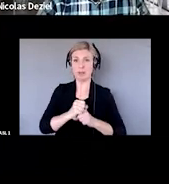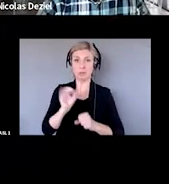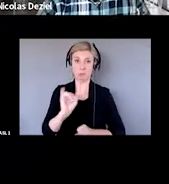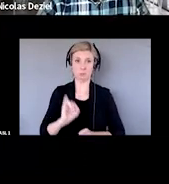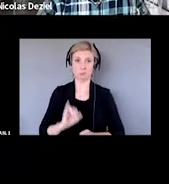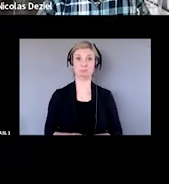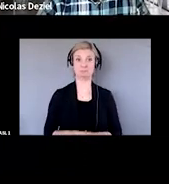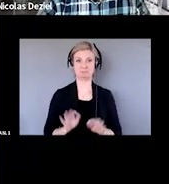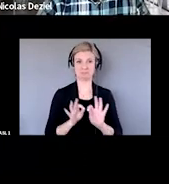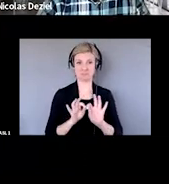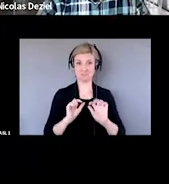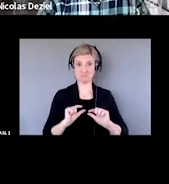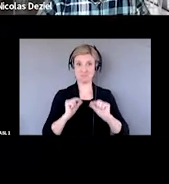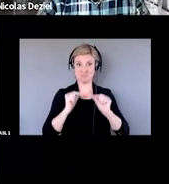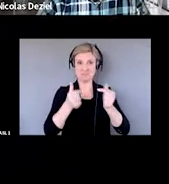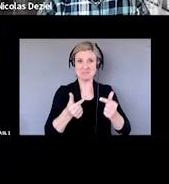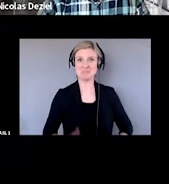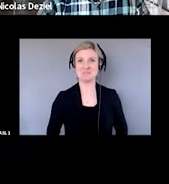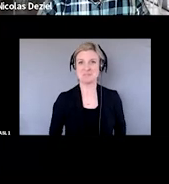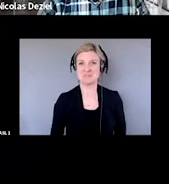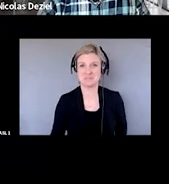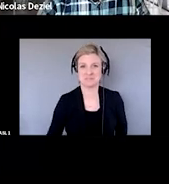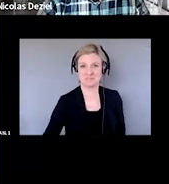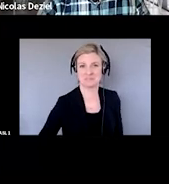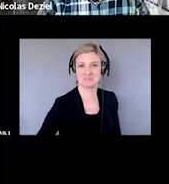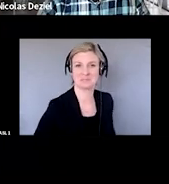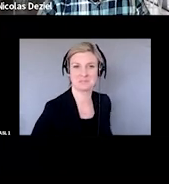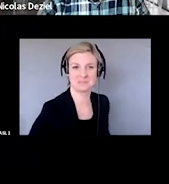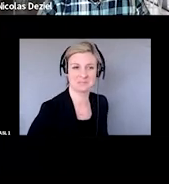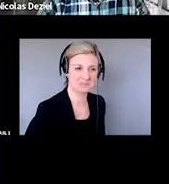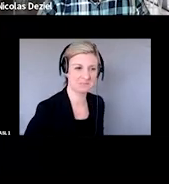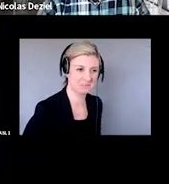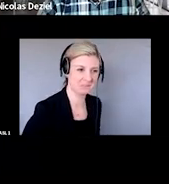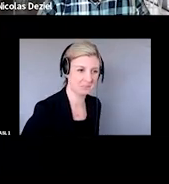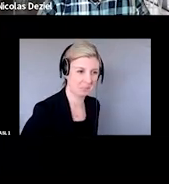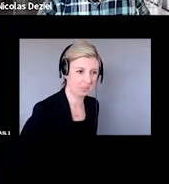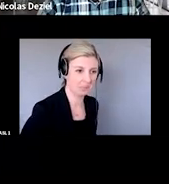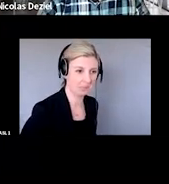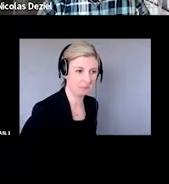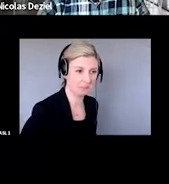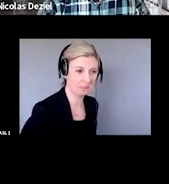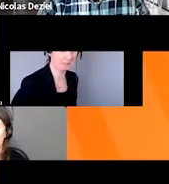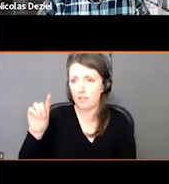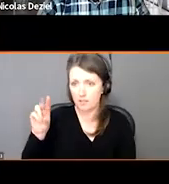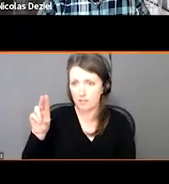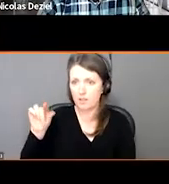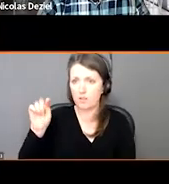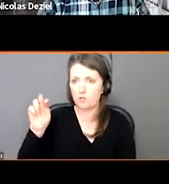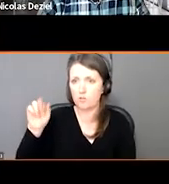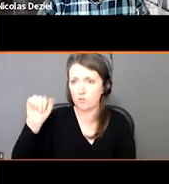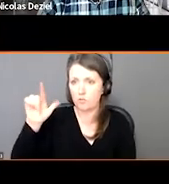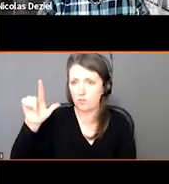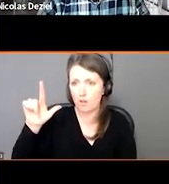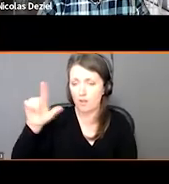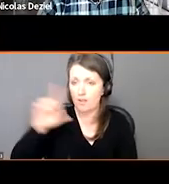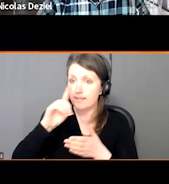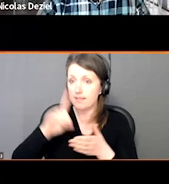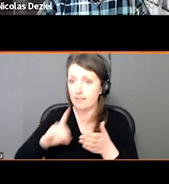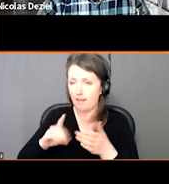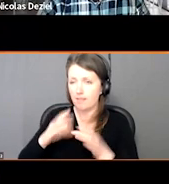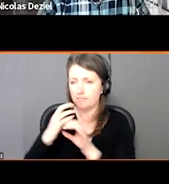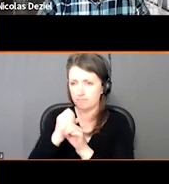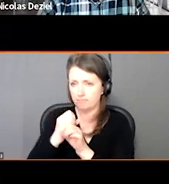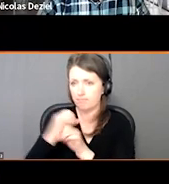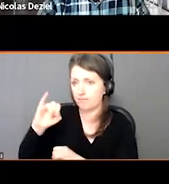Moving on, let's talk about industrial designs. Industrial designs is about things that appeal to